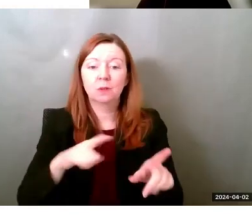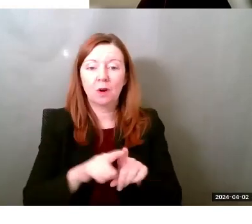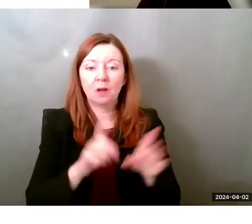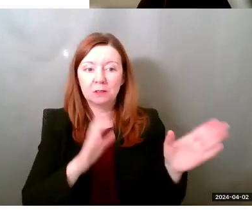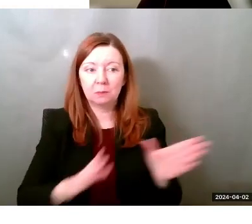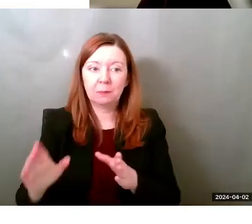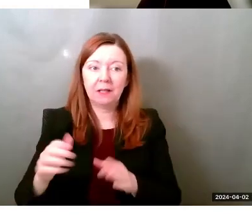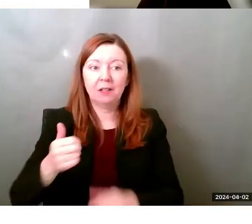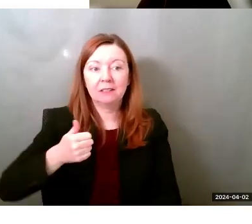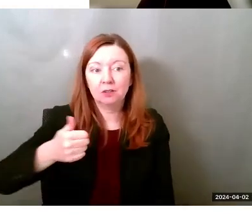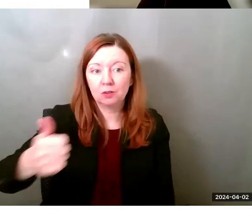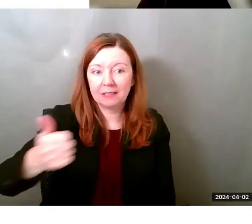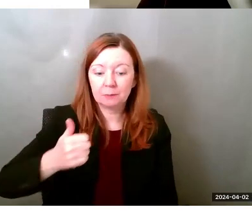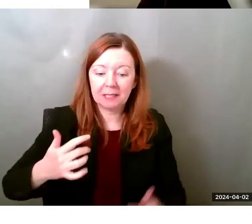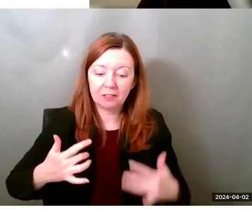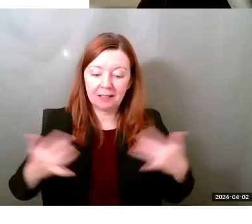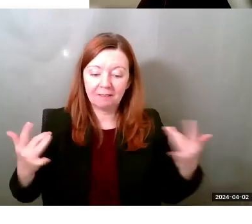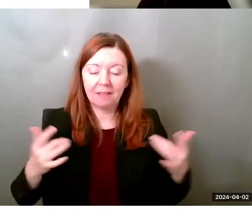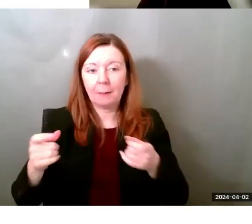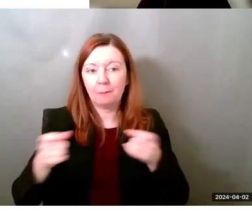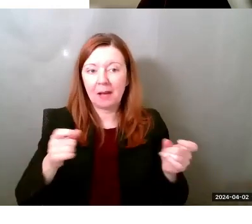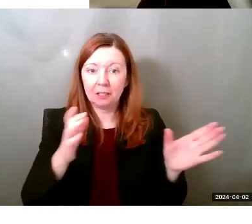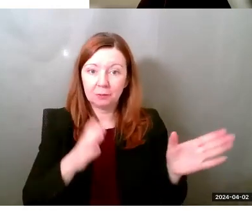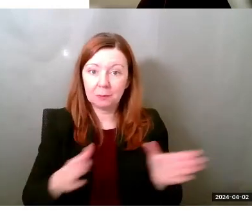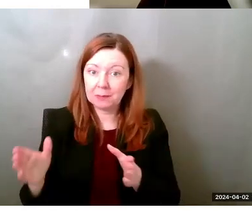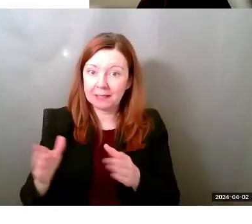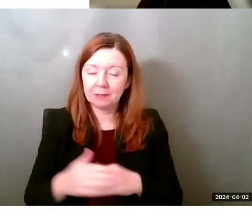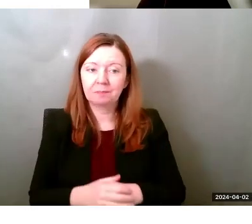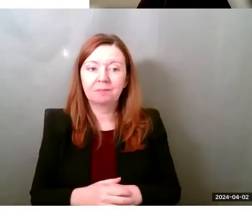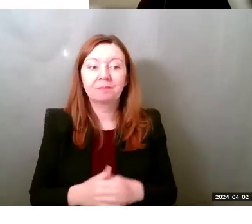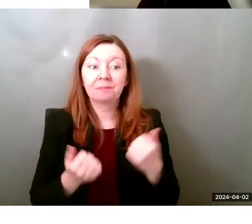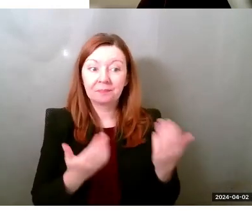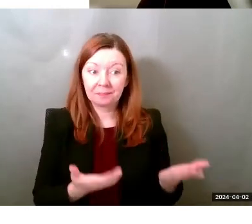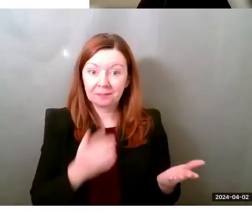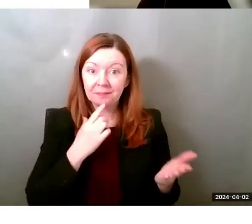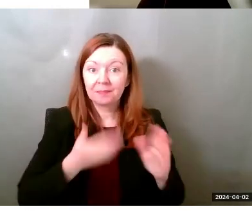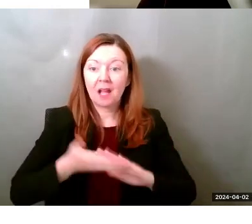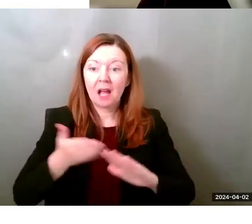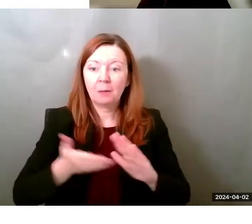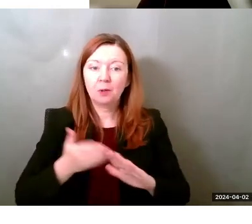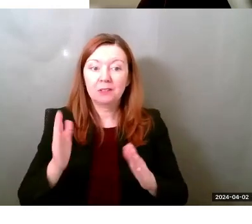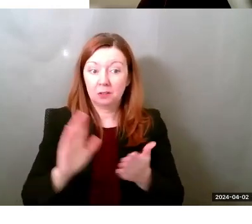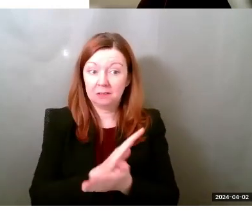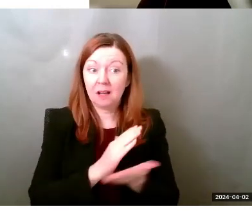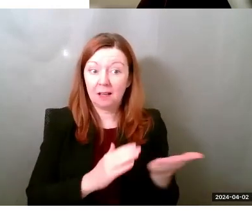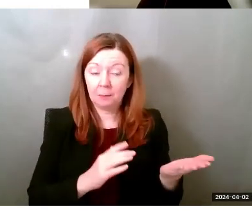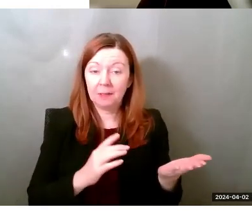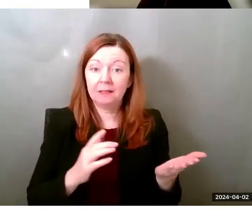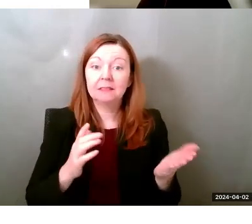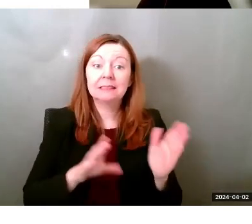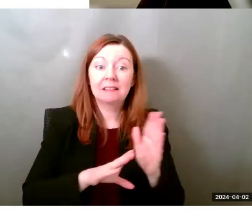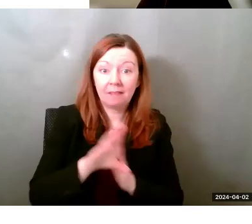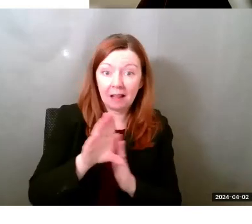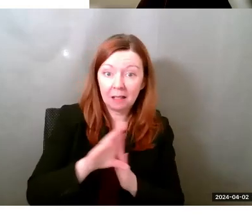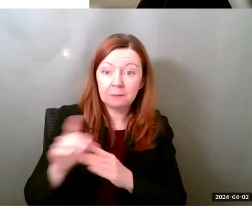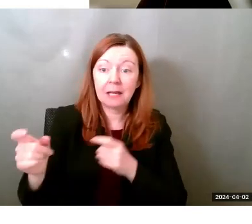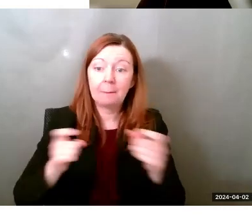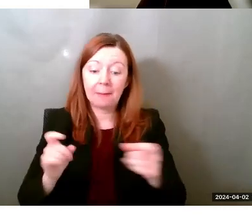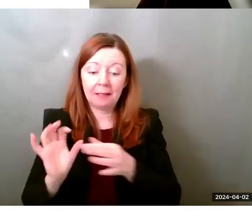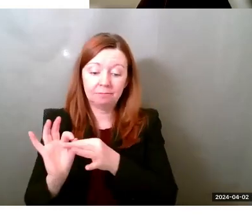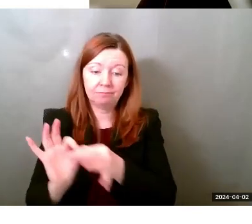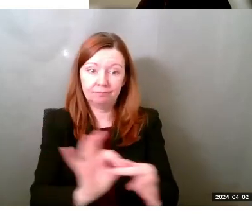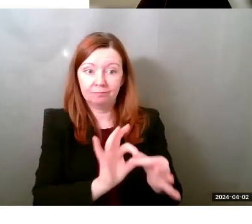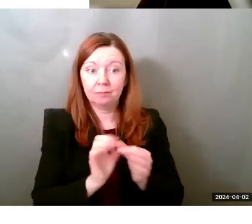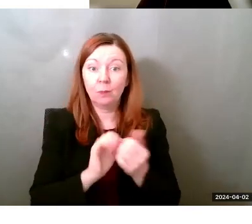a transportation event management plan. So now this is an operational document developed and managed in coordination